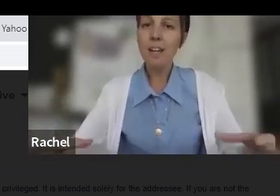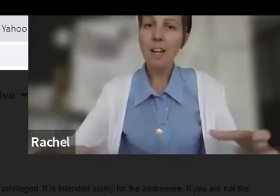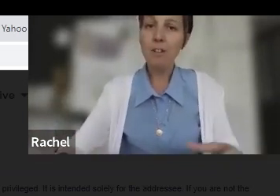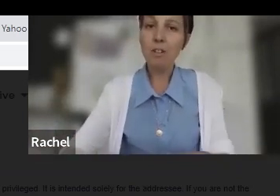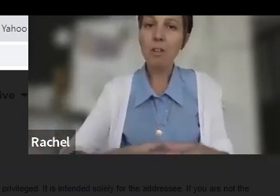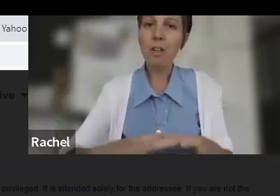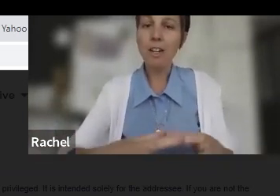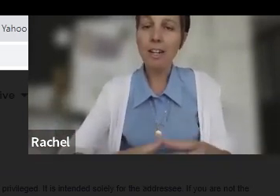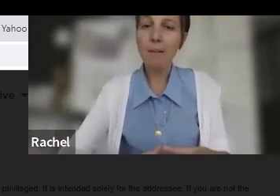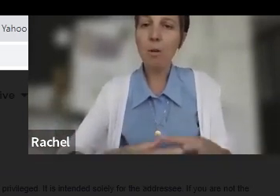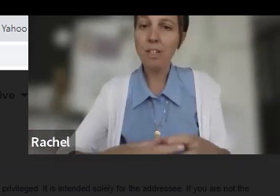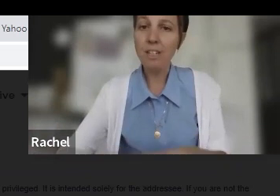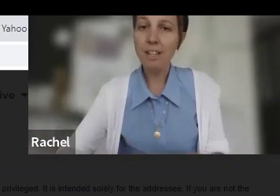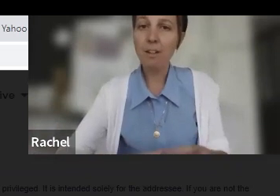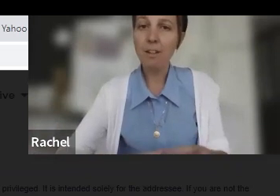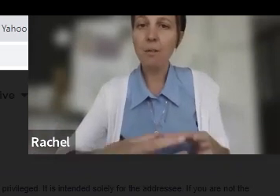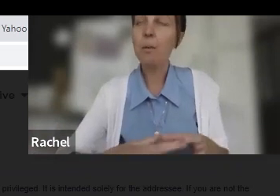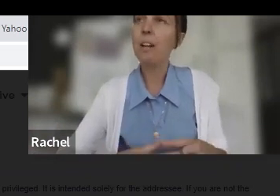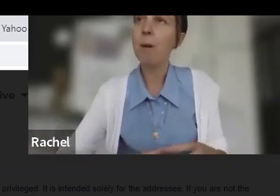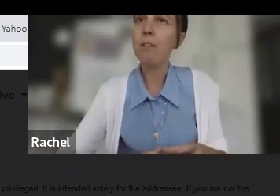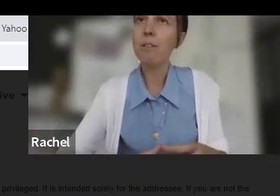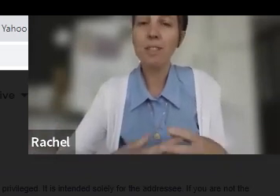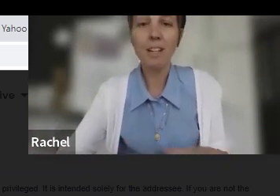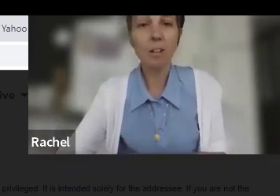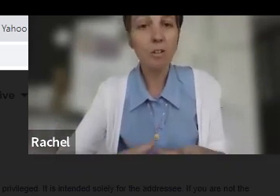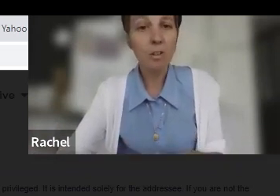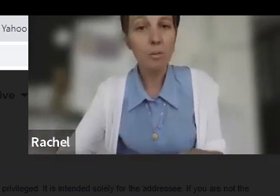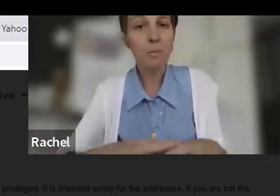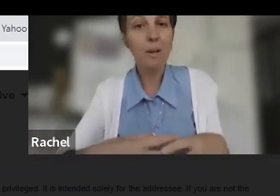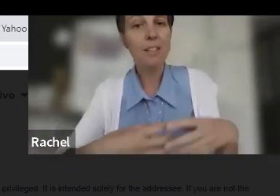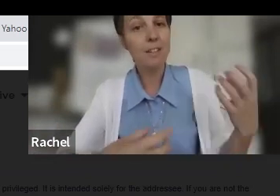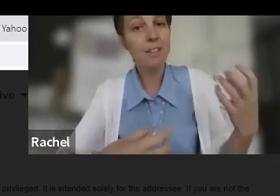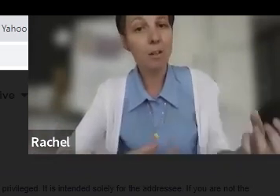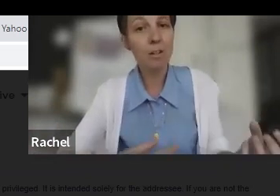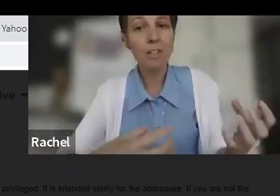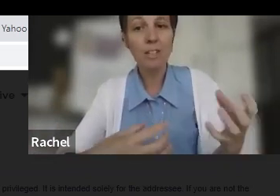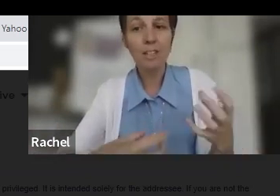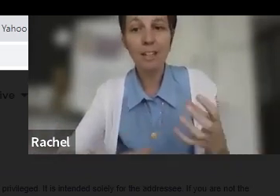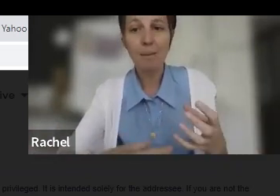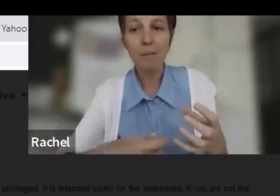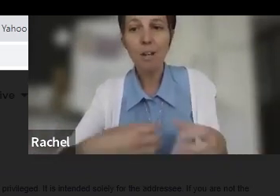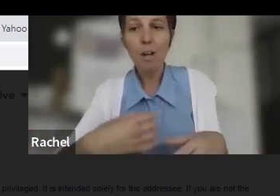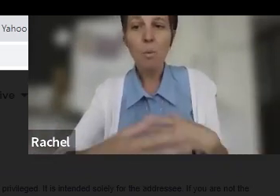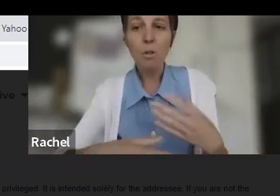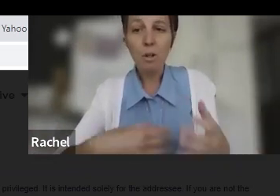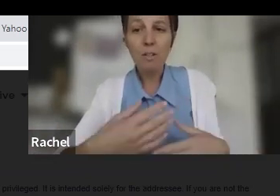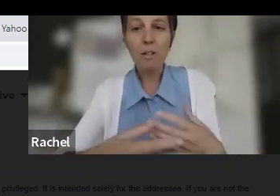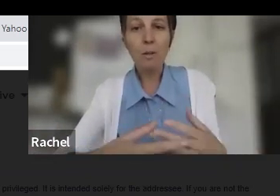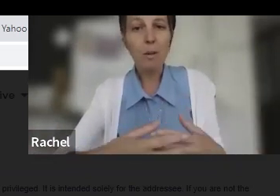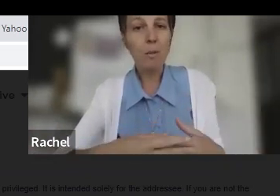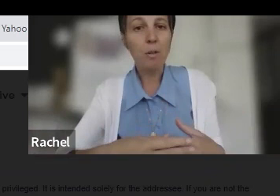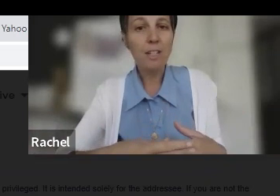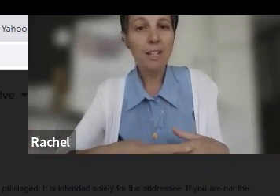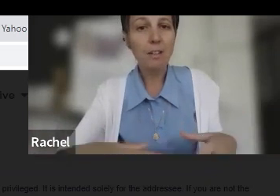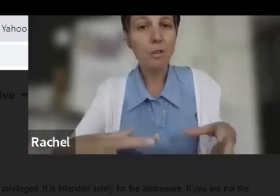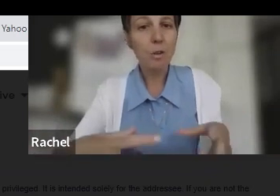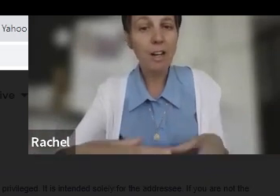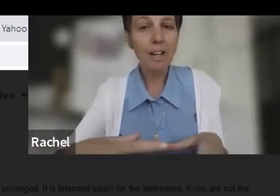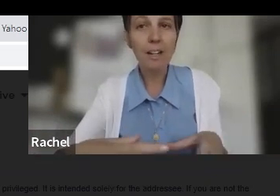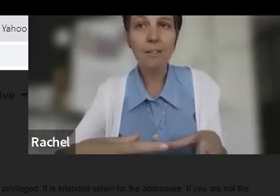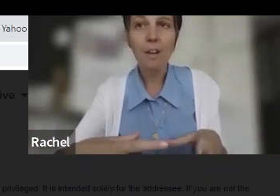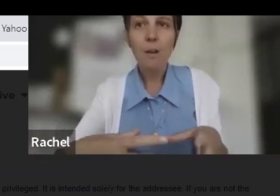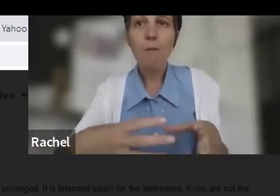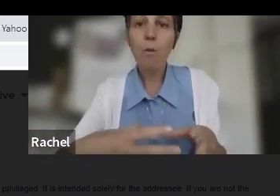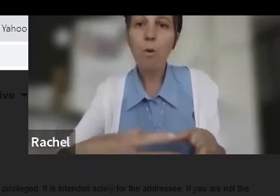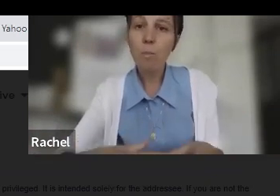completed, and just looking at it in a more detailed kind of way from a psychological perspective. The psychologists and the CAPs would go into a little bit more detail to try